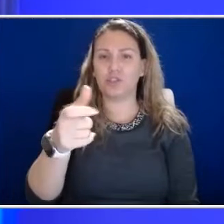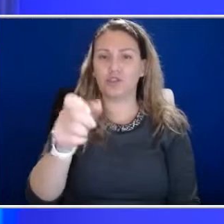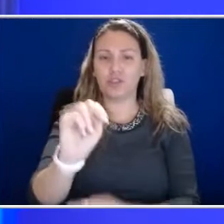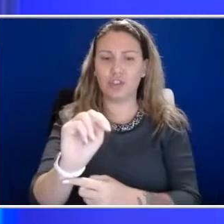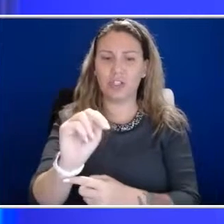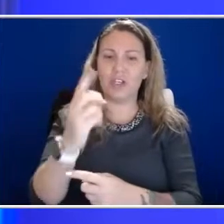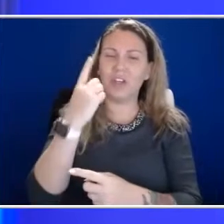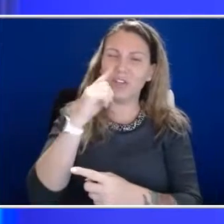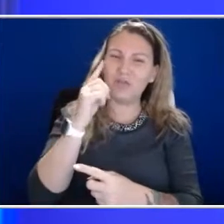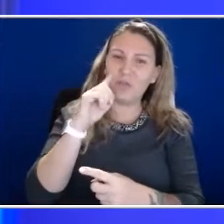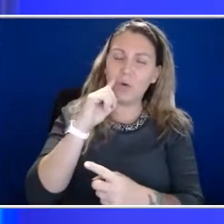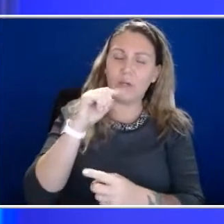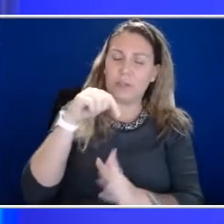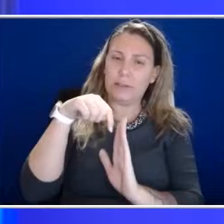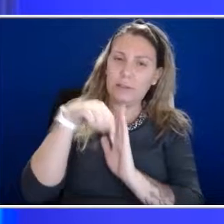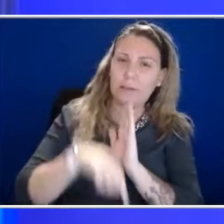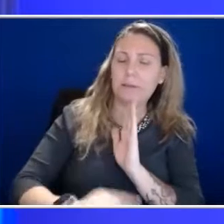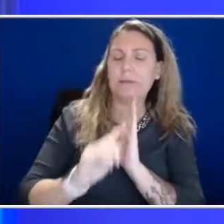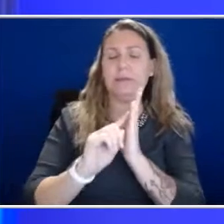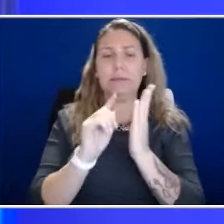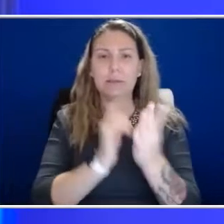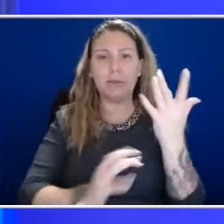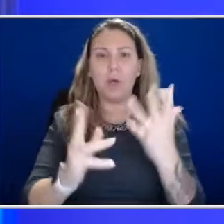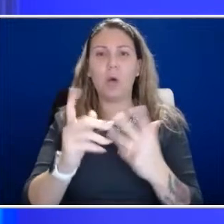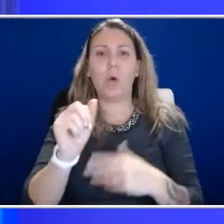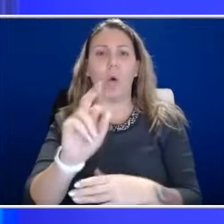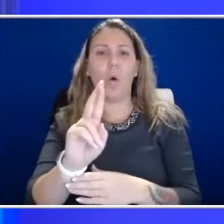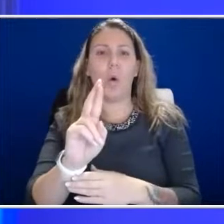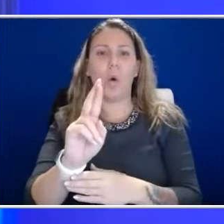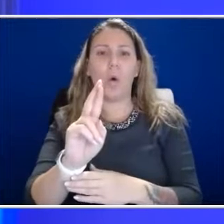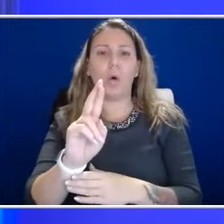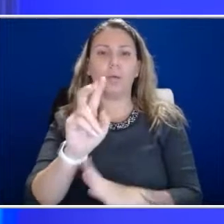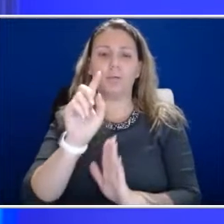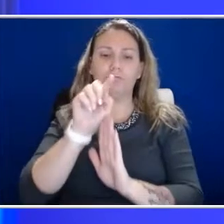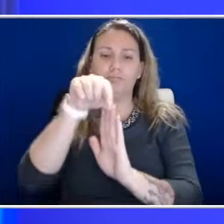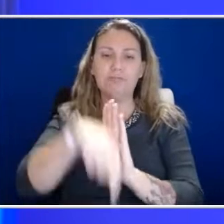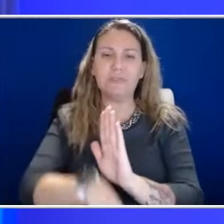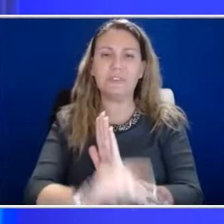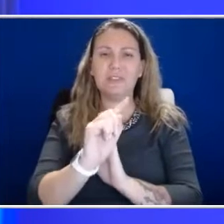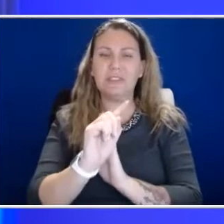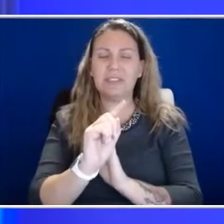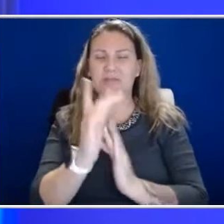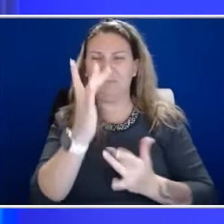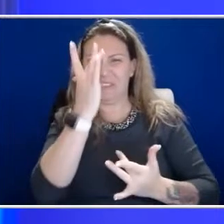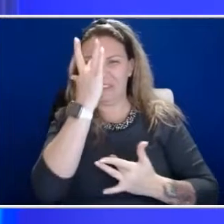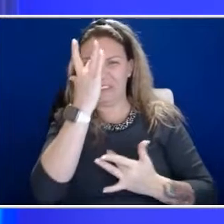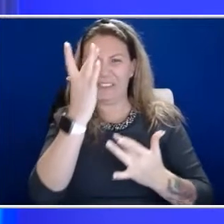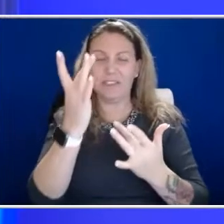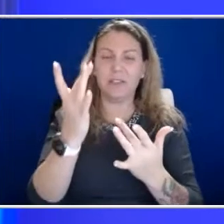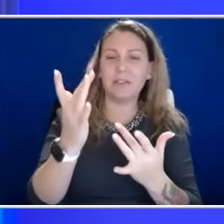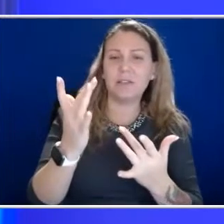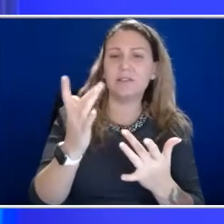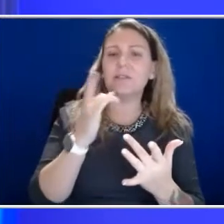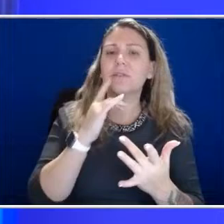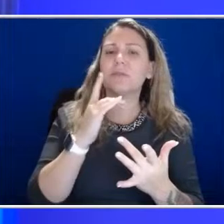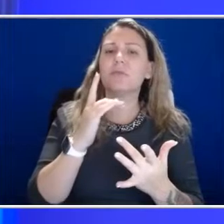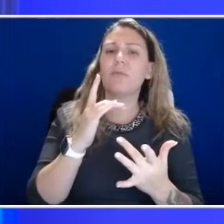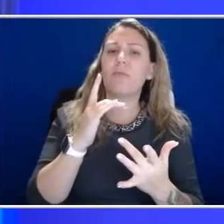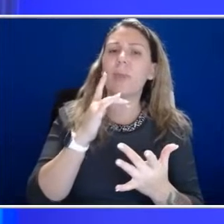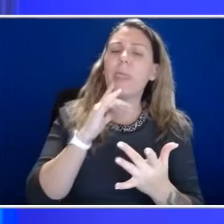or the deep sea dive related kind of sickness, certain infections, radiation